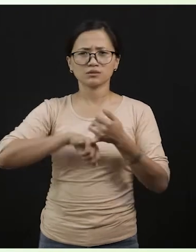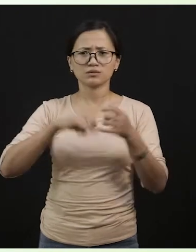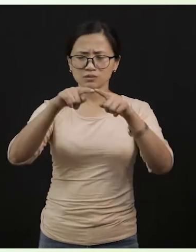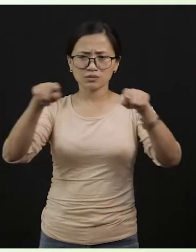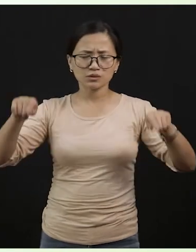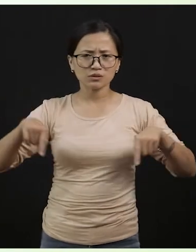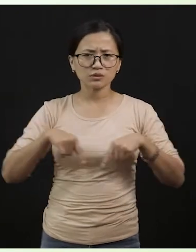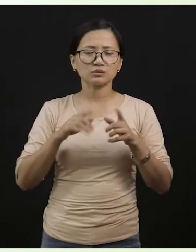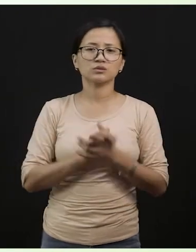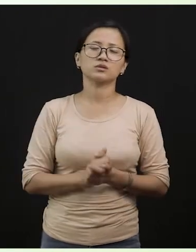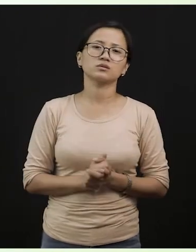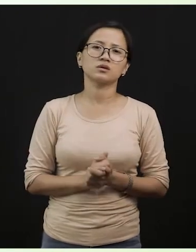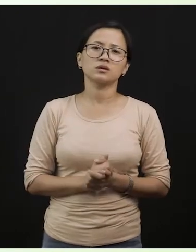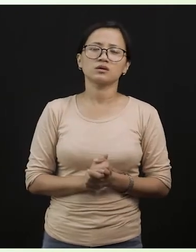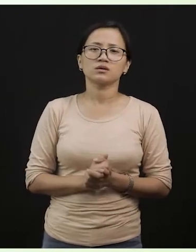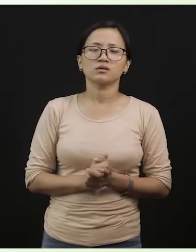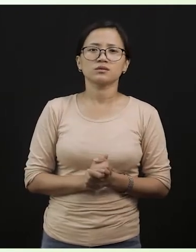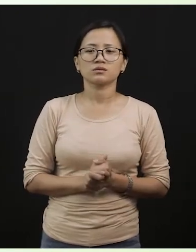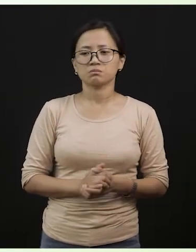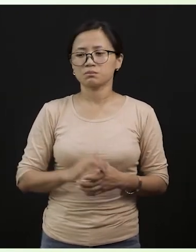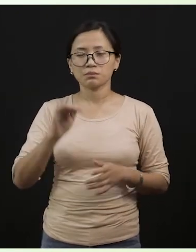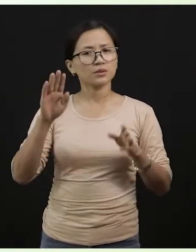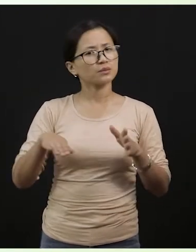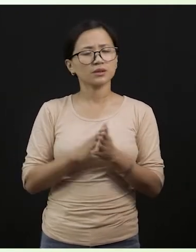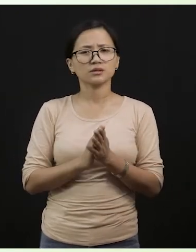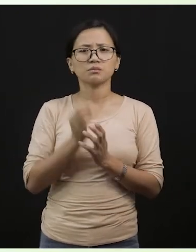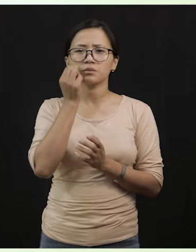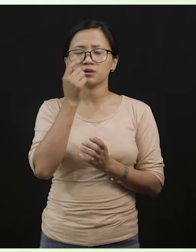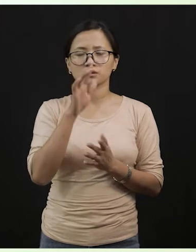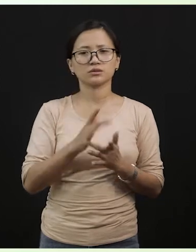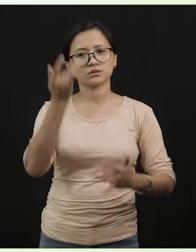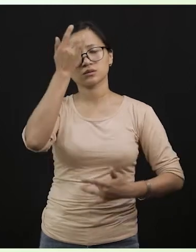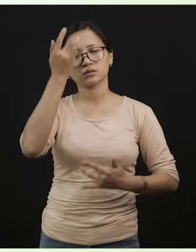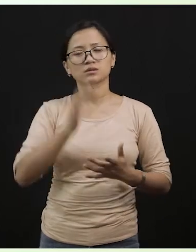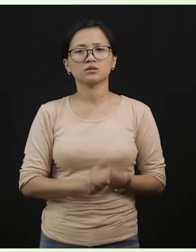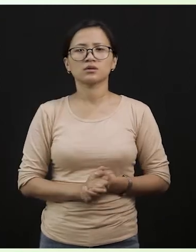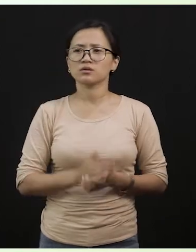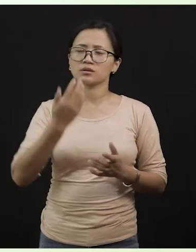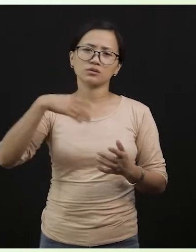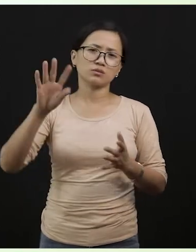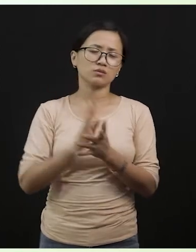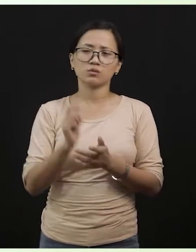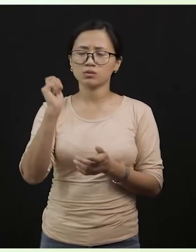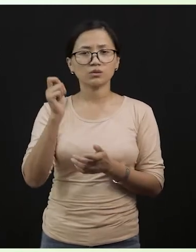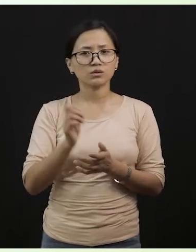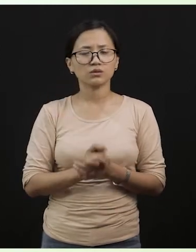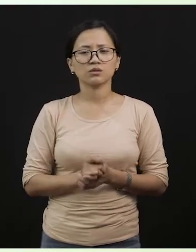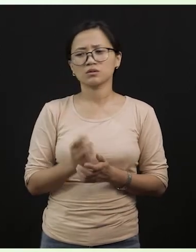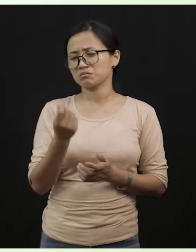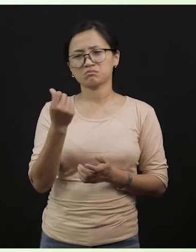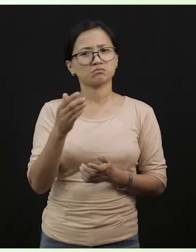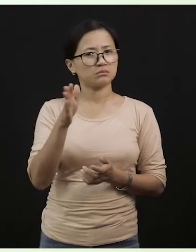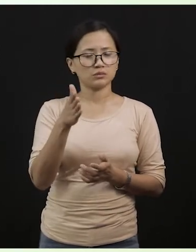some circumstances. Maybe their parents are sick and they cannot go to work. That's why they are poor. They don't have money to buy food.